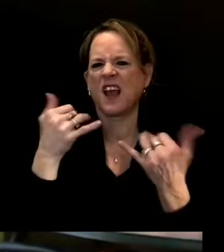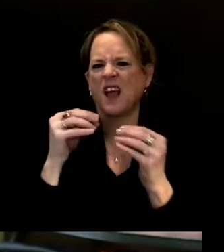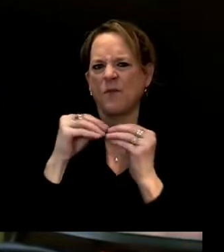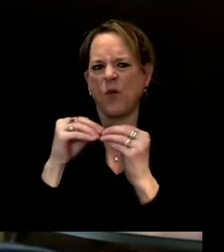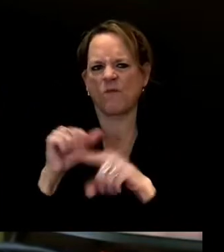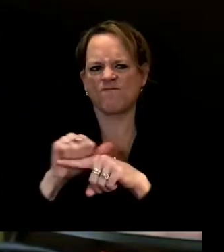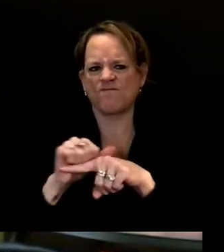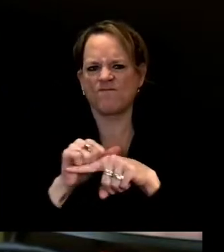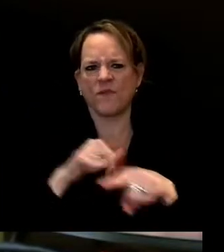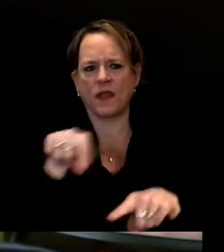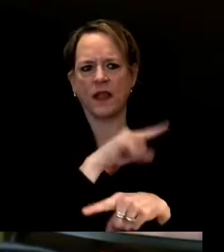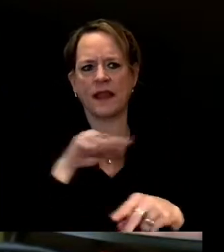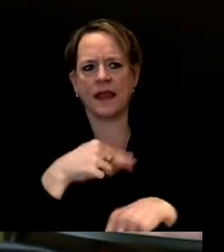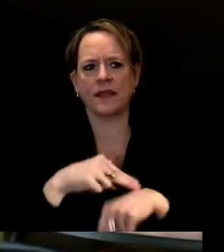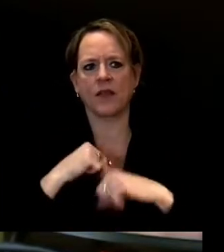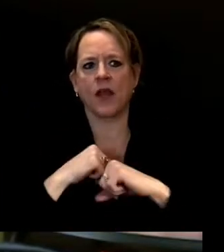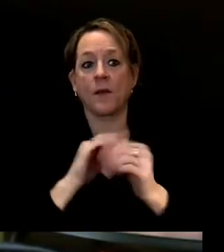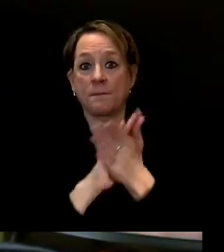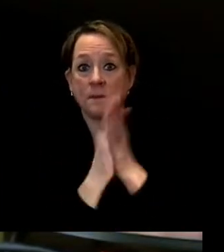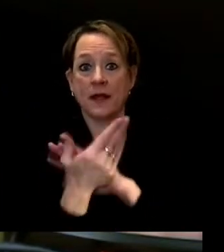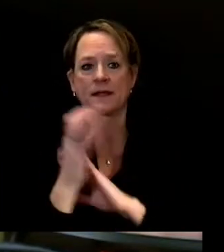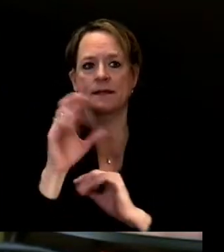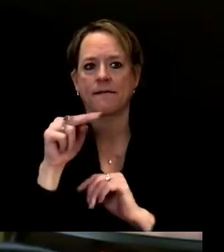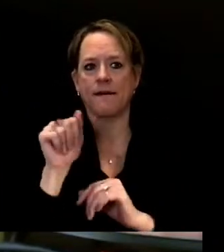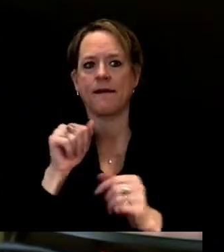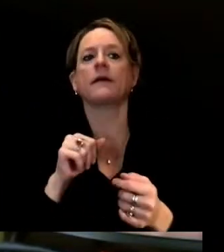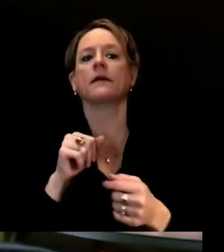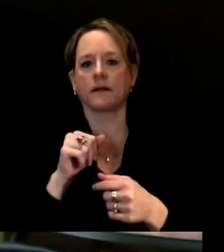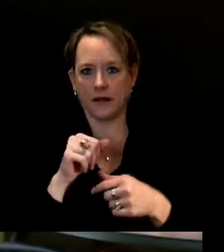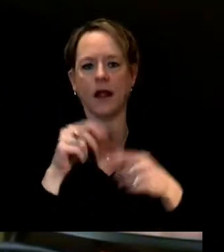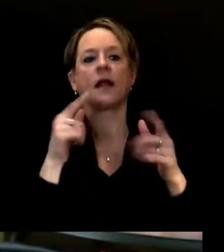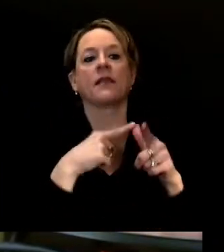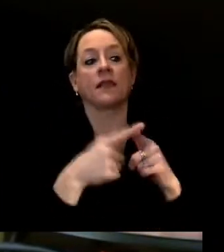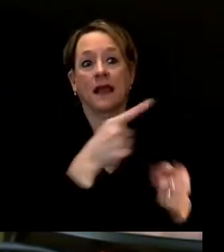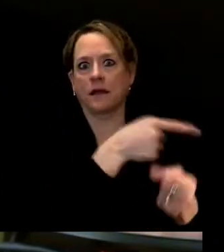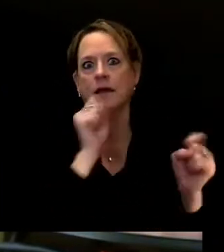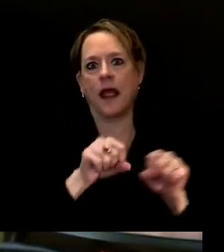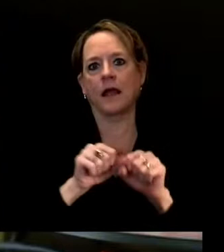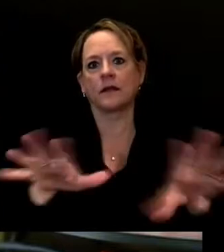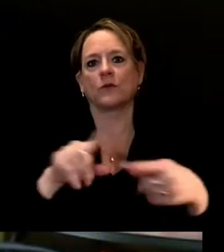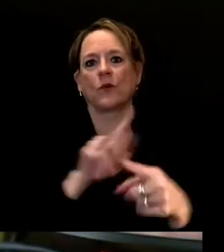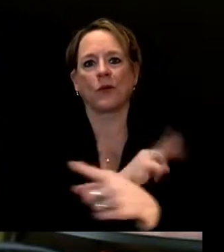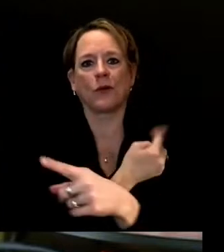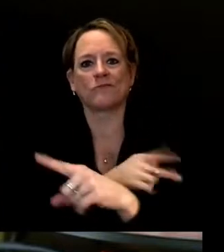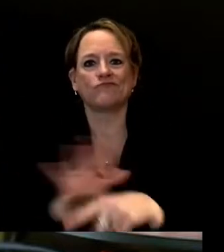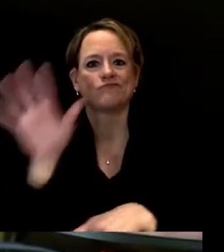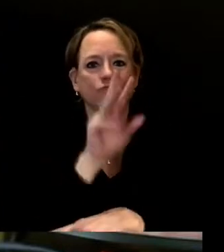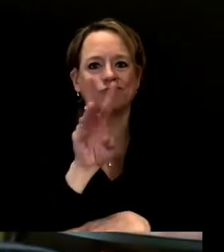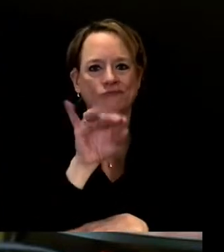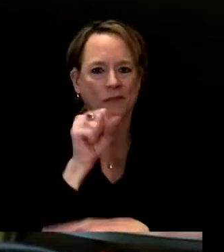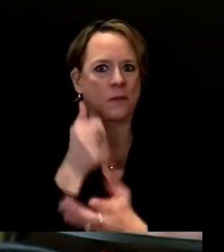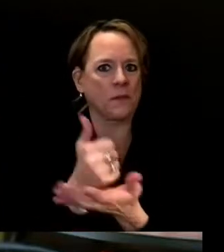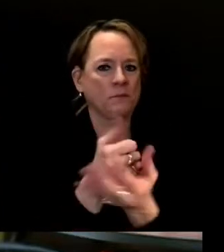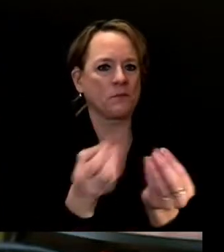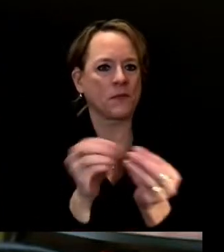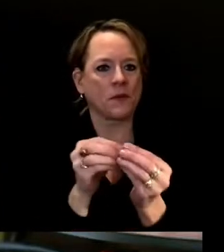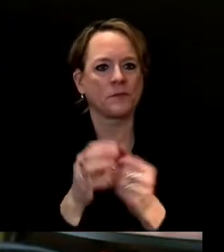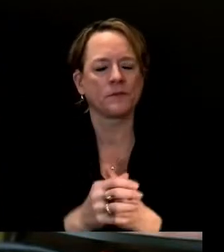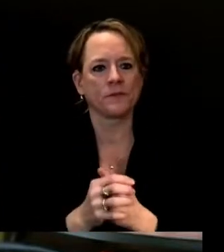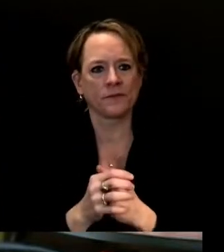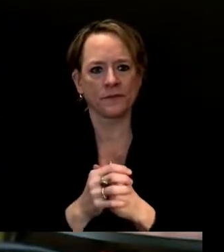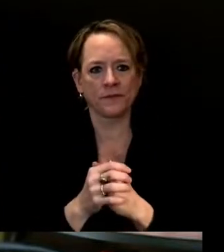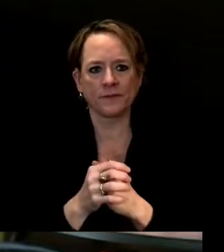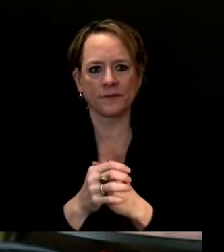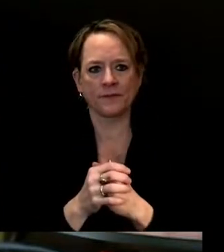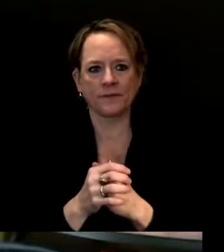same thing with the staff who have been made available through our contracts with the staffing agencies. So